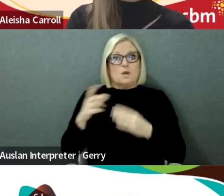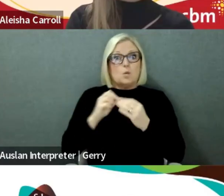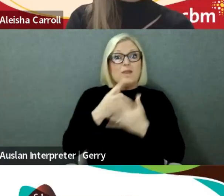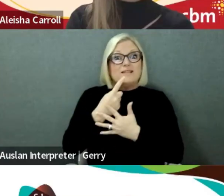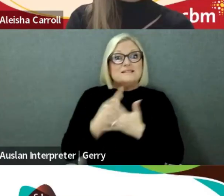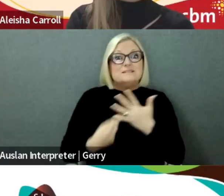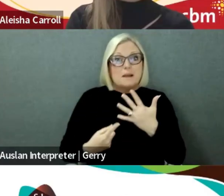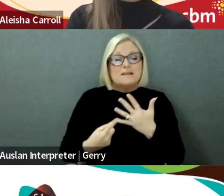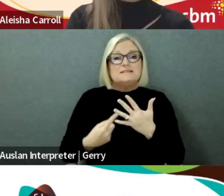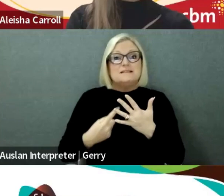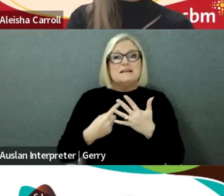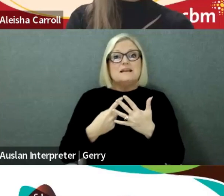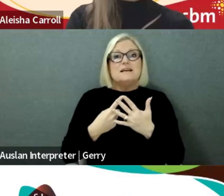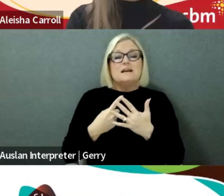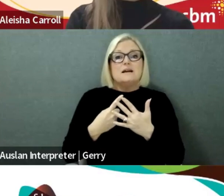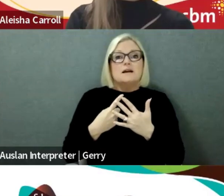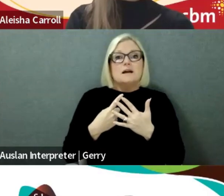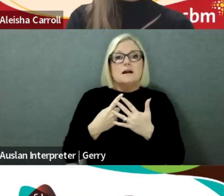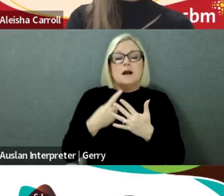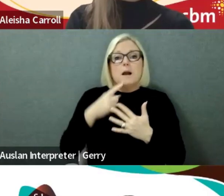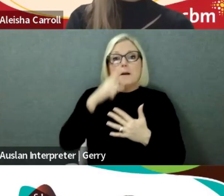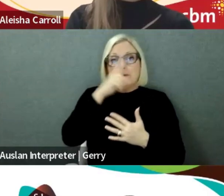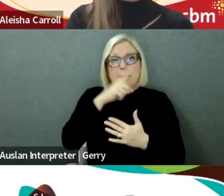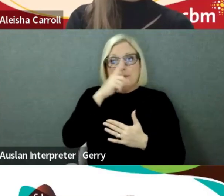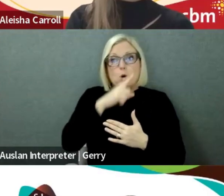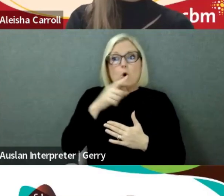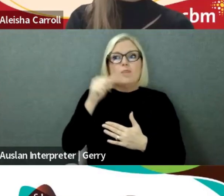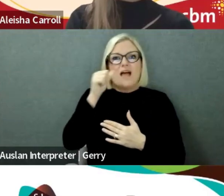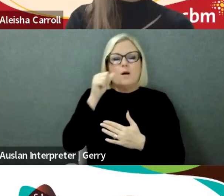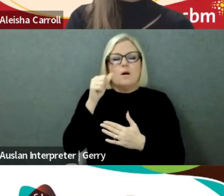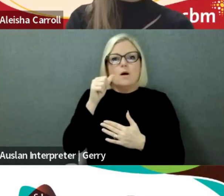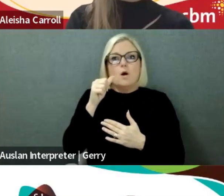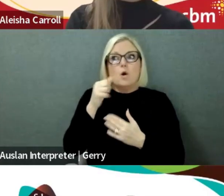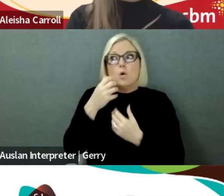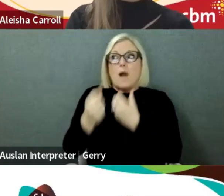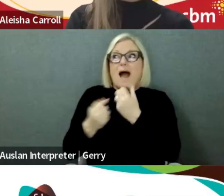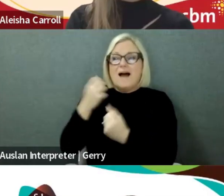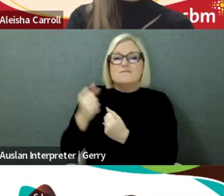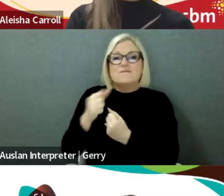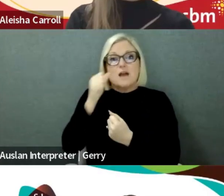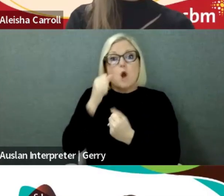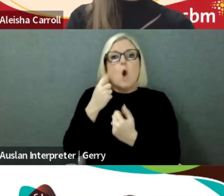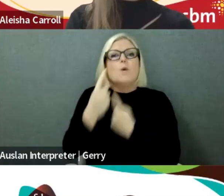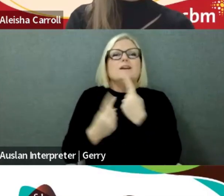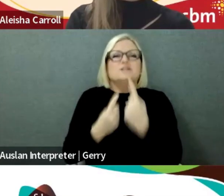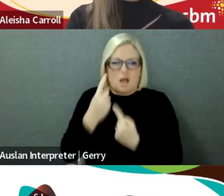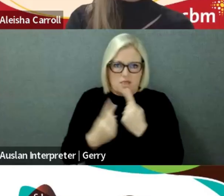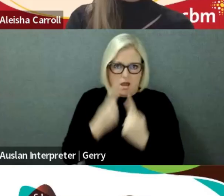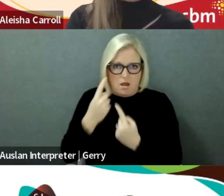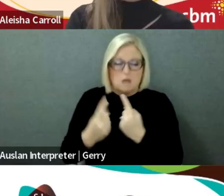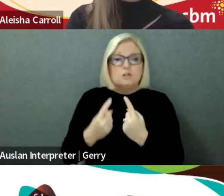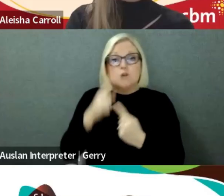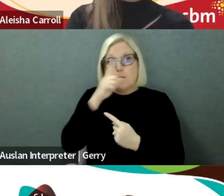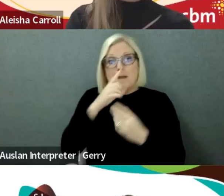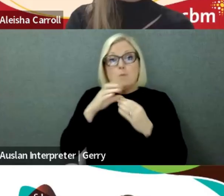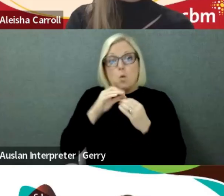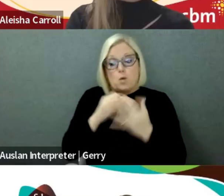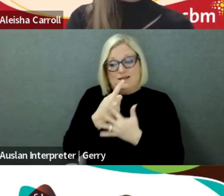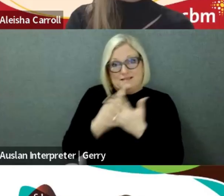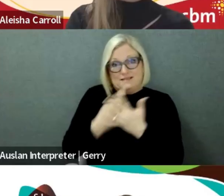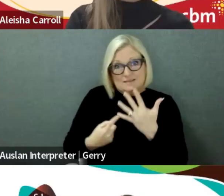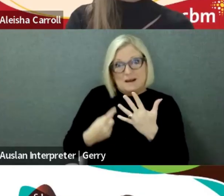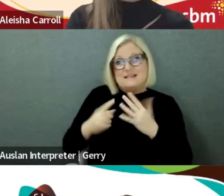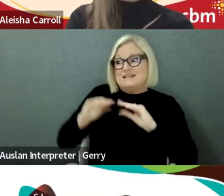members, understand their needs, and can identify practical ways to support them. OPDs are already showing good practice